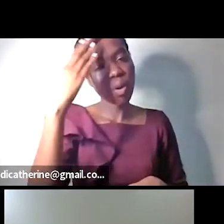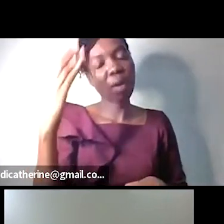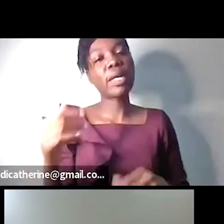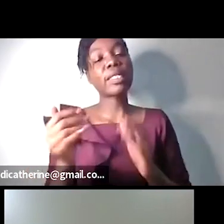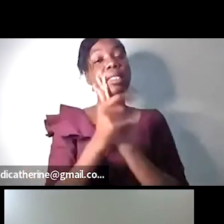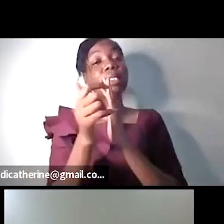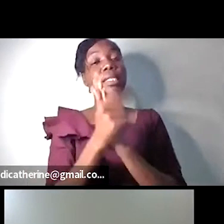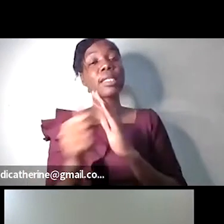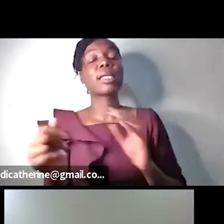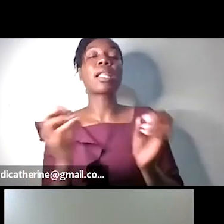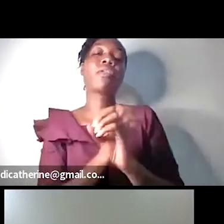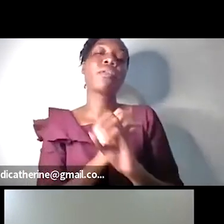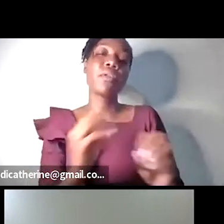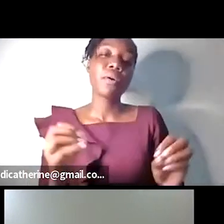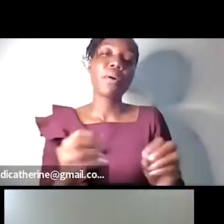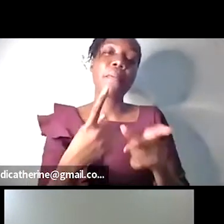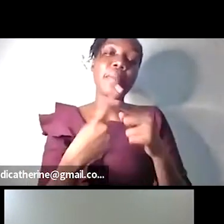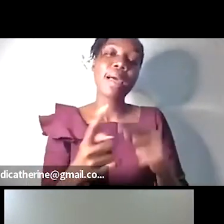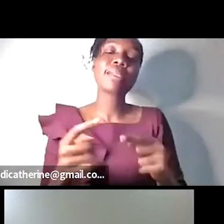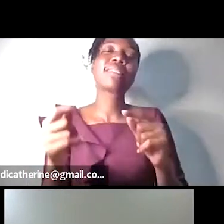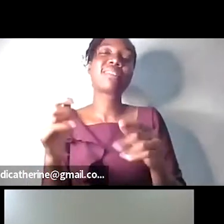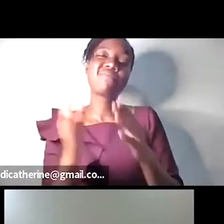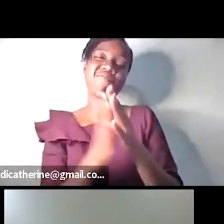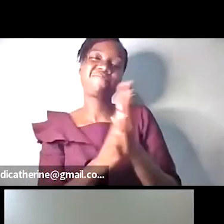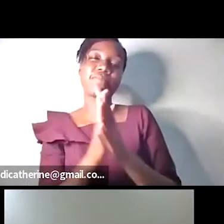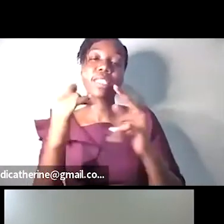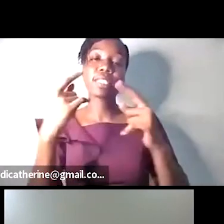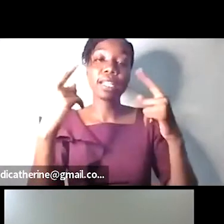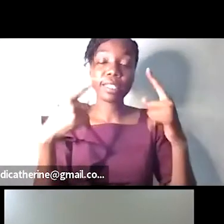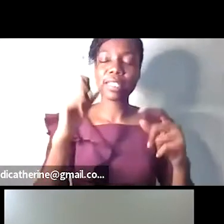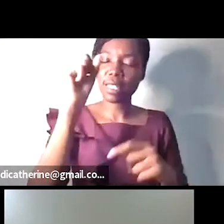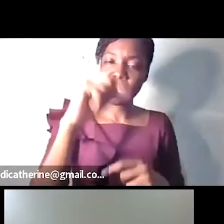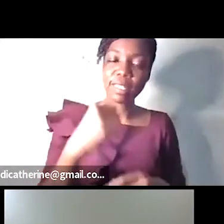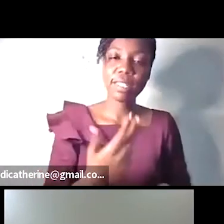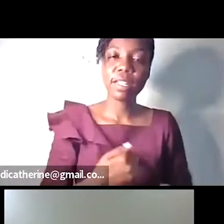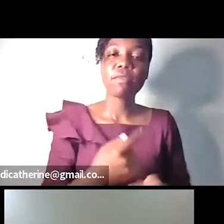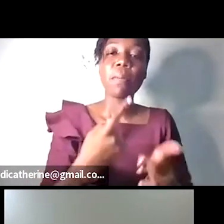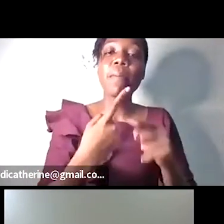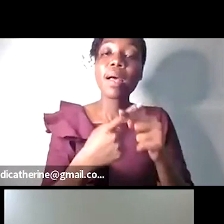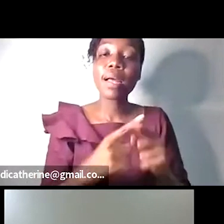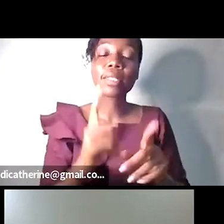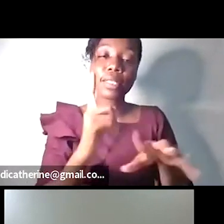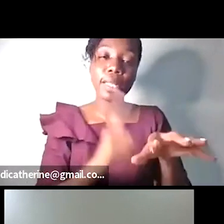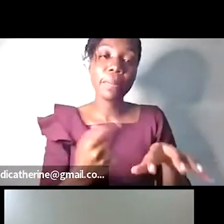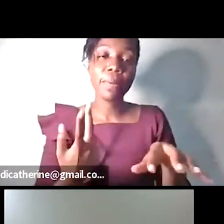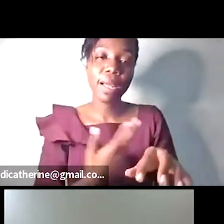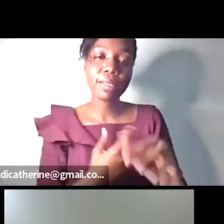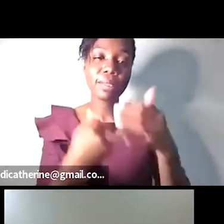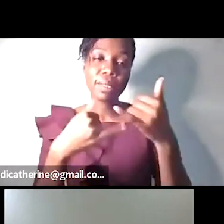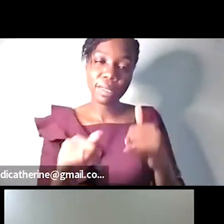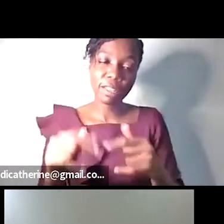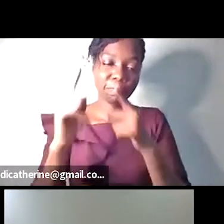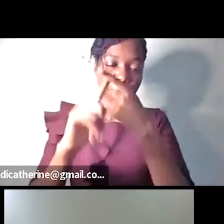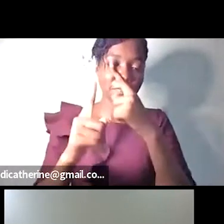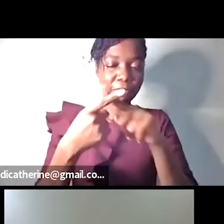Her for Success is something that we do as we explore and explode in terms of helping